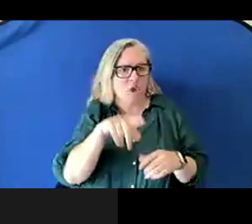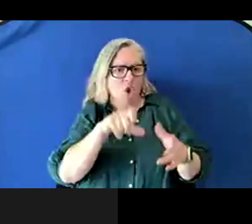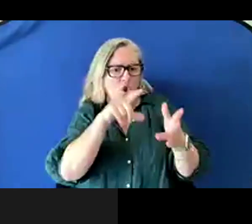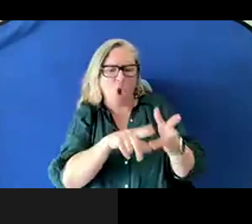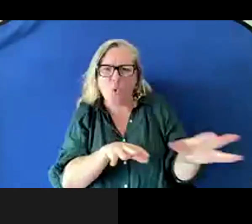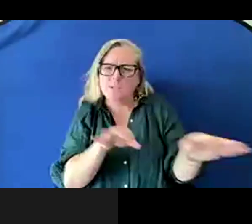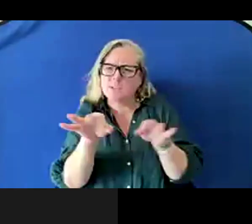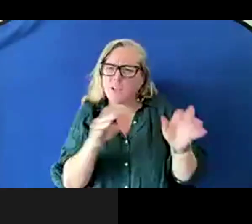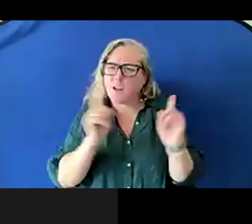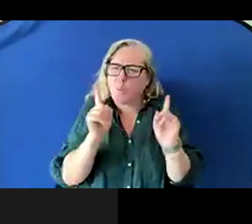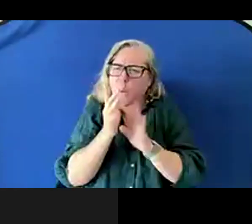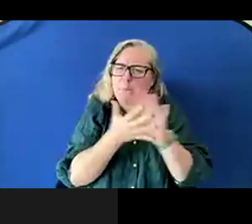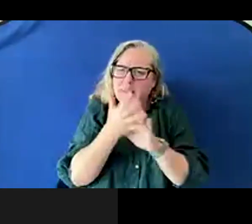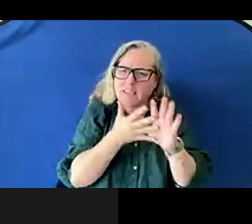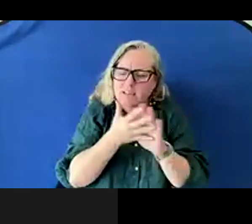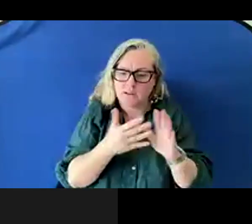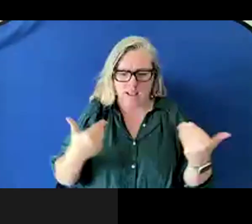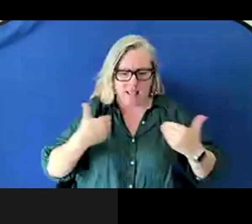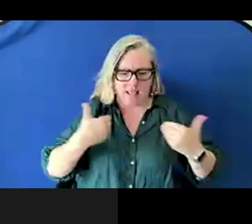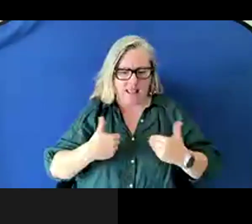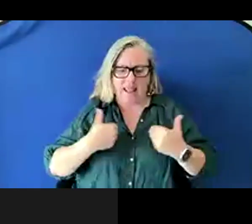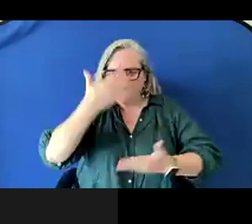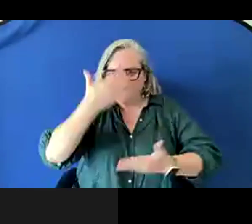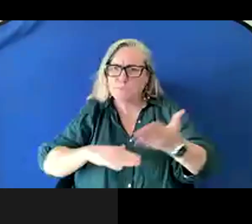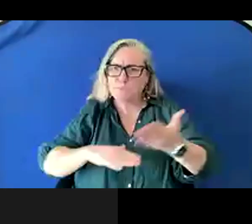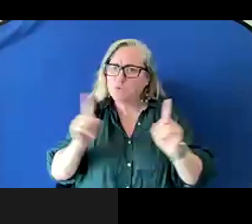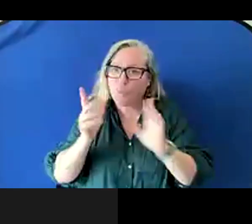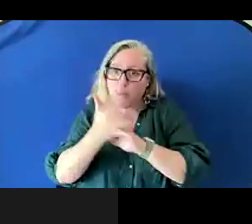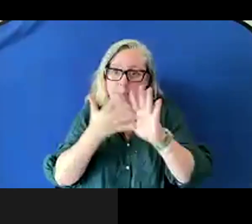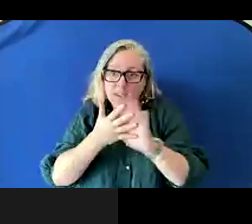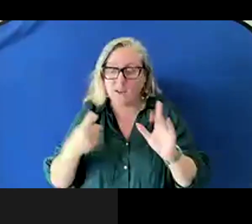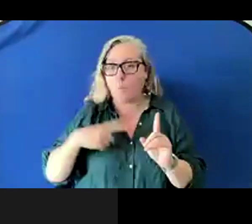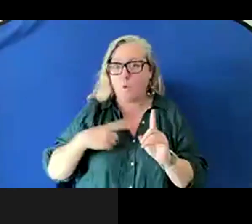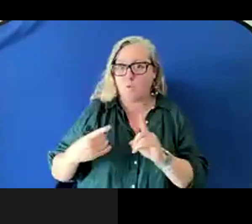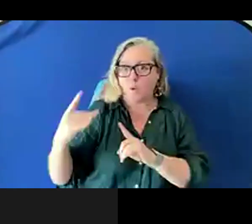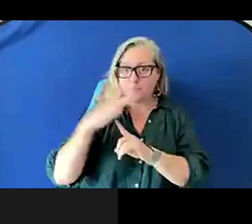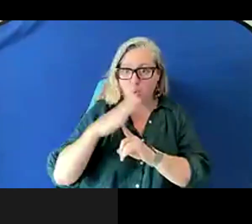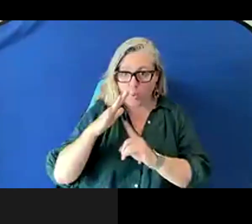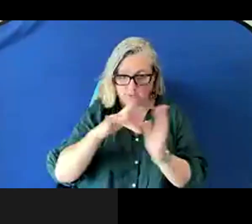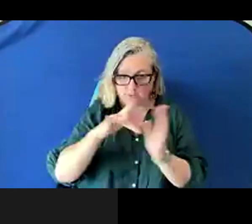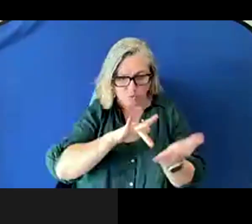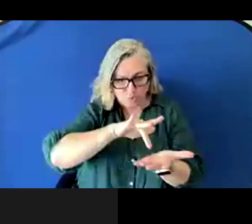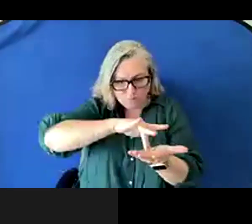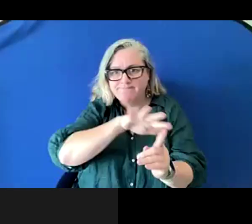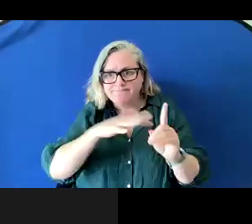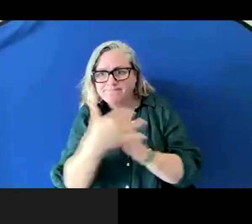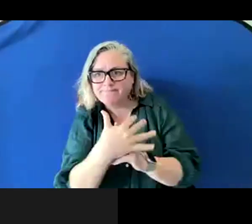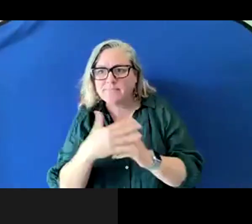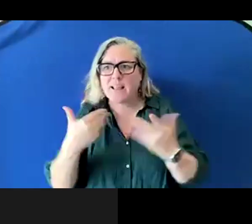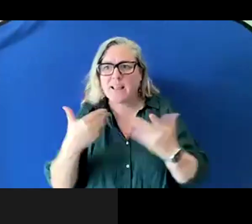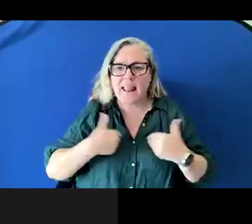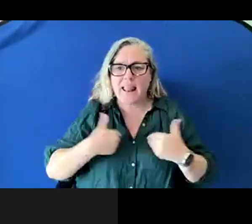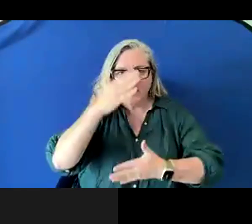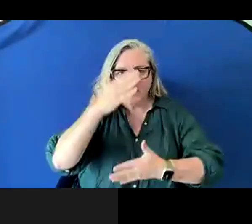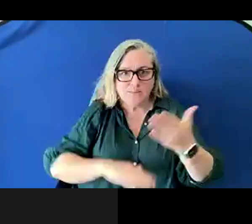of centering lived experience in all of our work. And we wanted to bring you all, the community, on that journey with us. So we've invited a range of